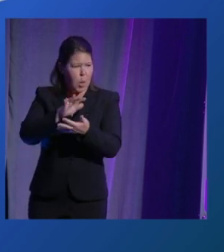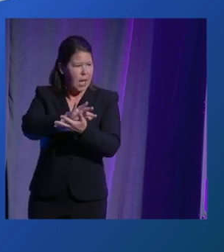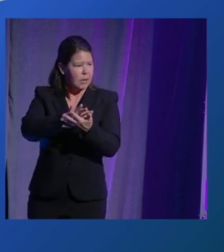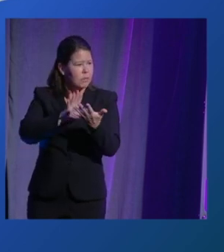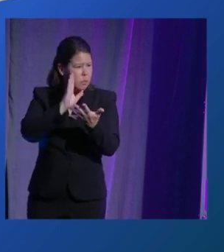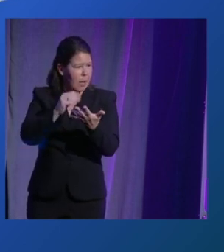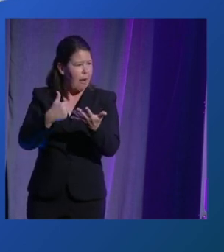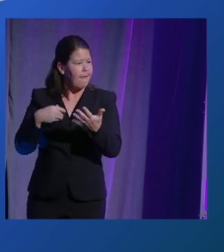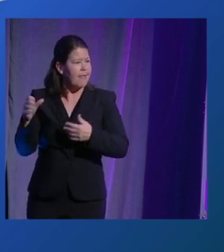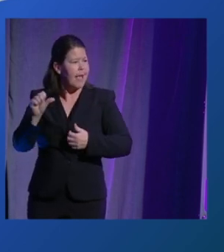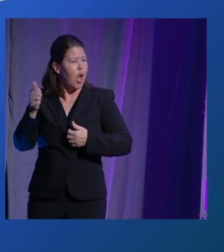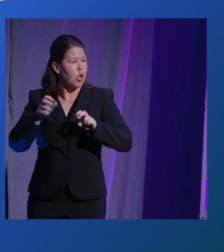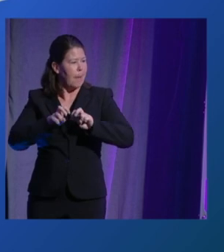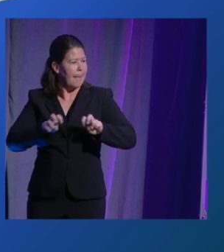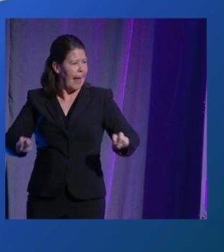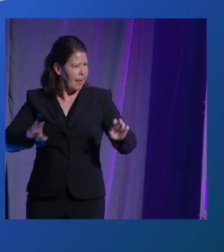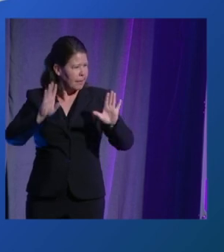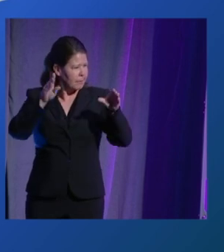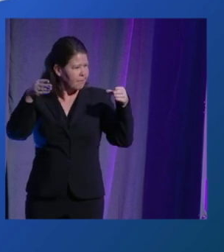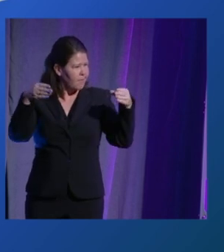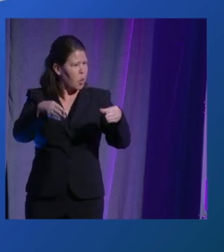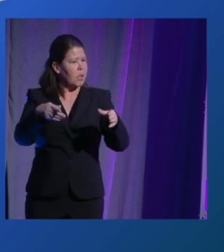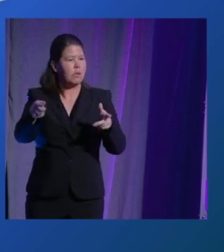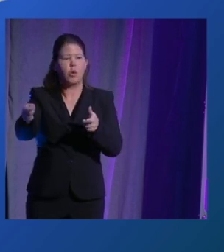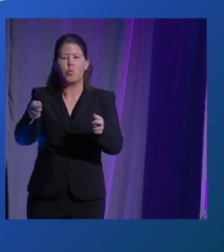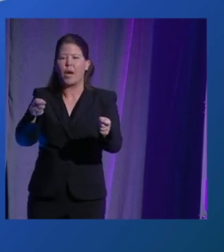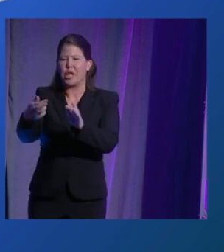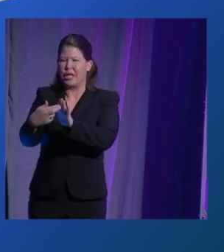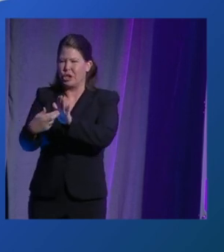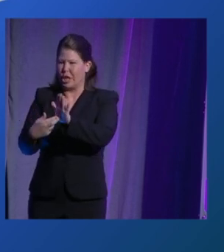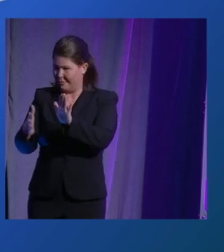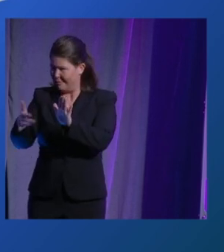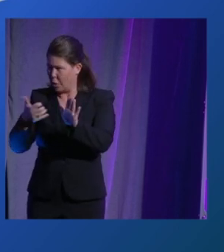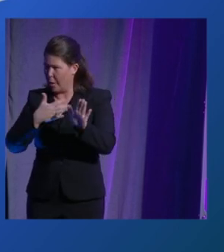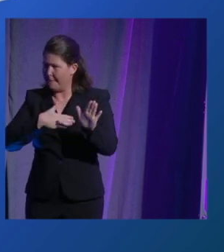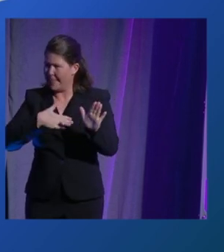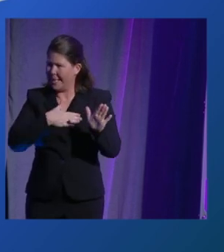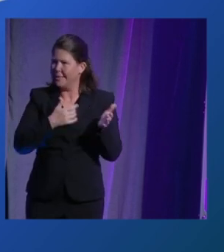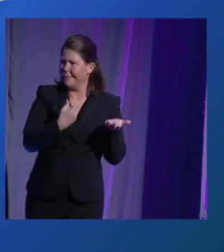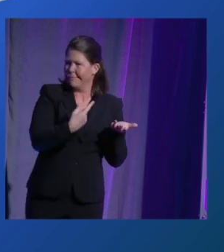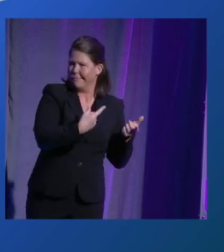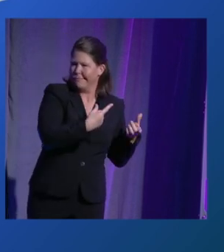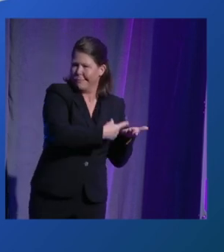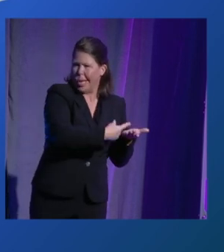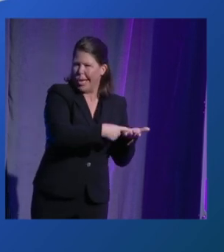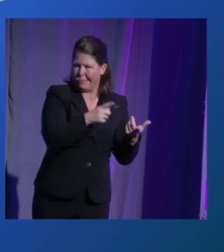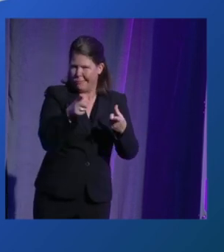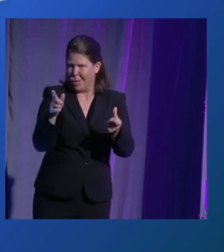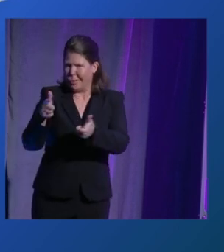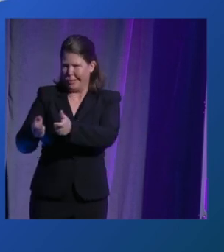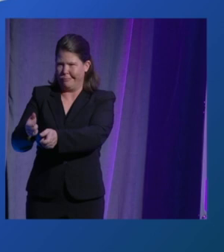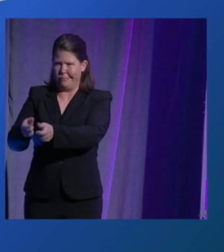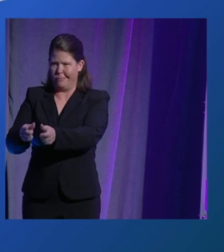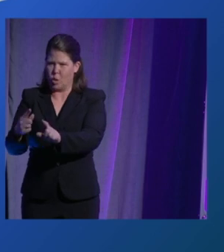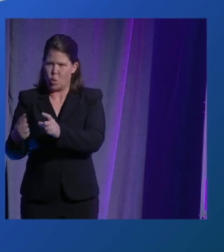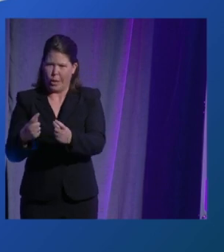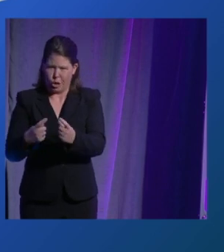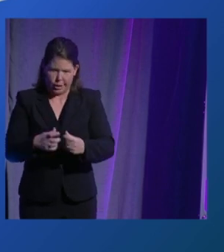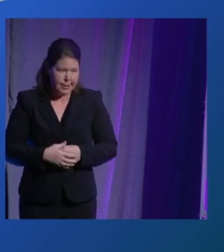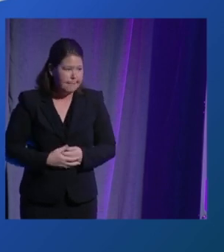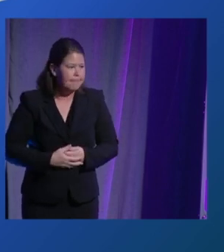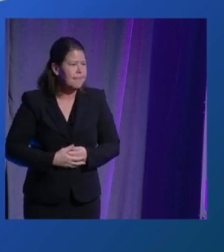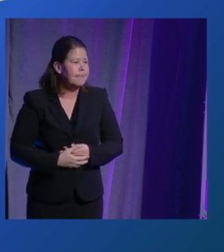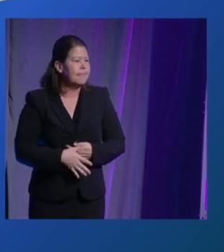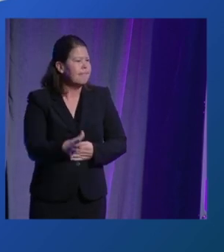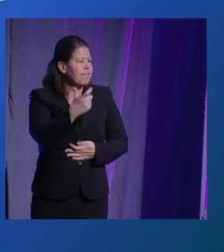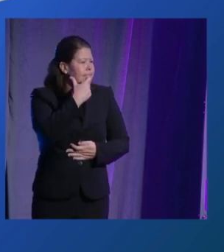about this as well about regulation and so you know one of the most obvious um examples of Regulation out there uh in the